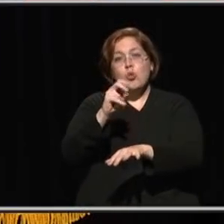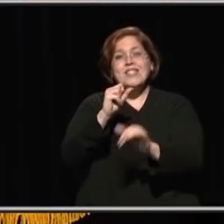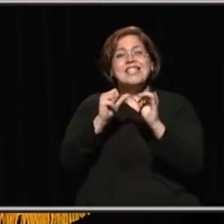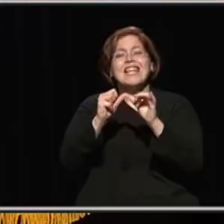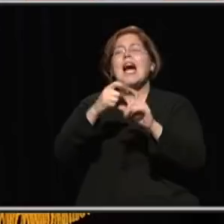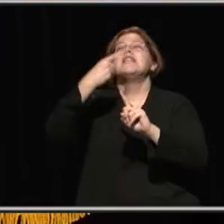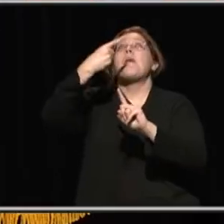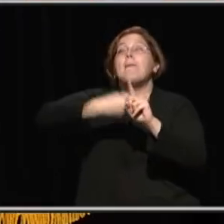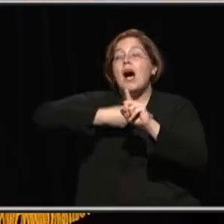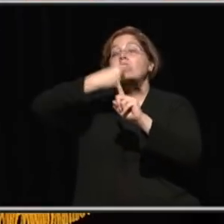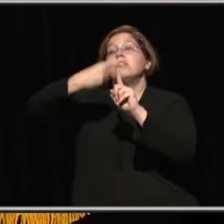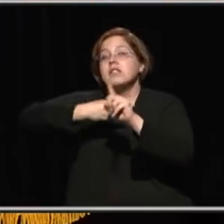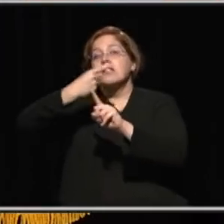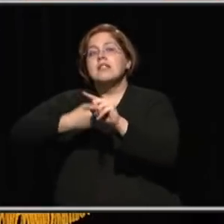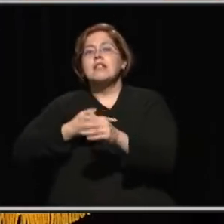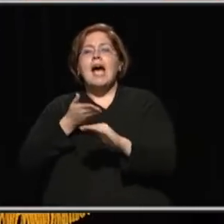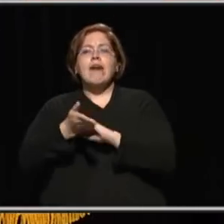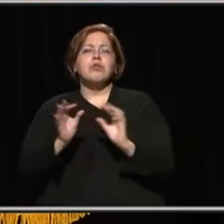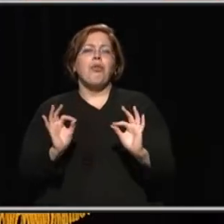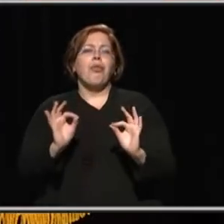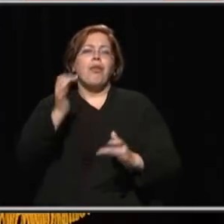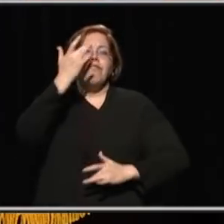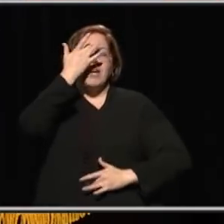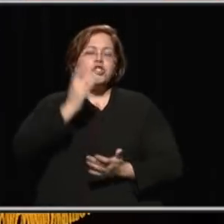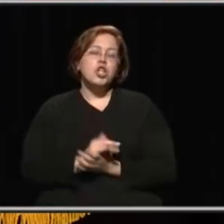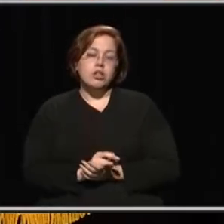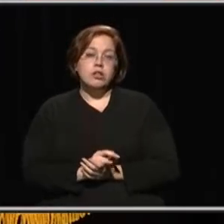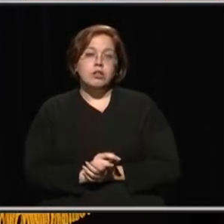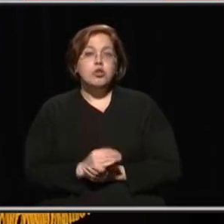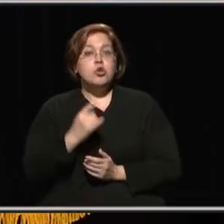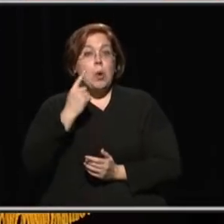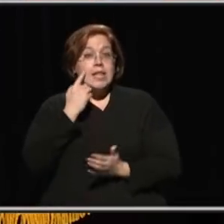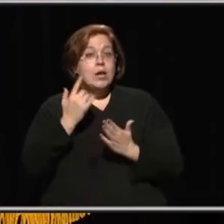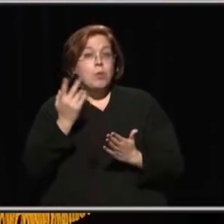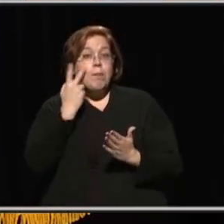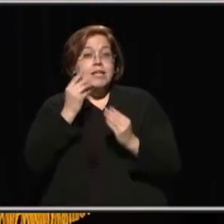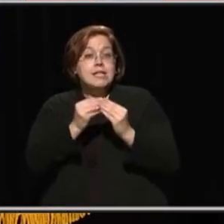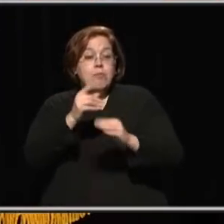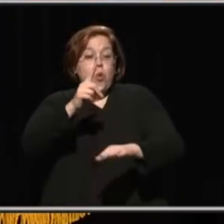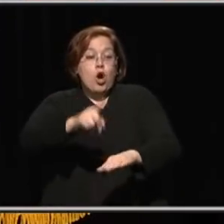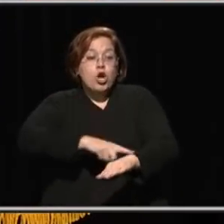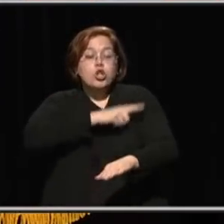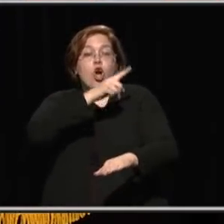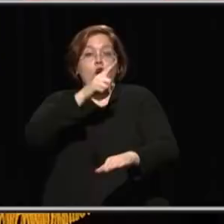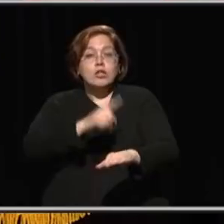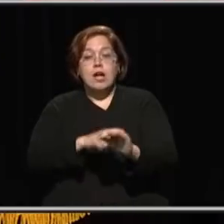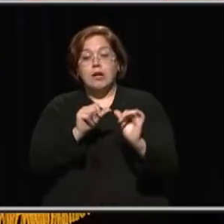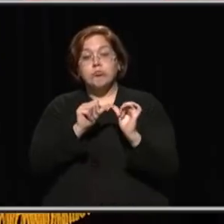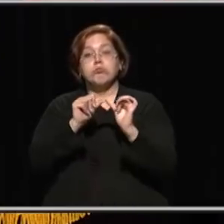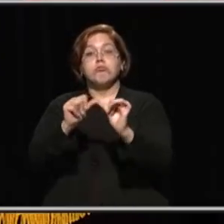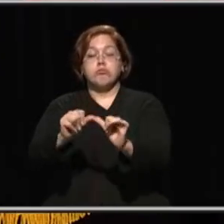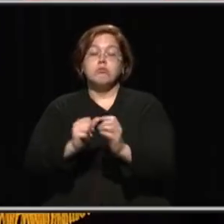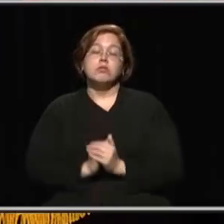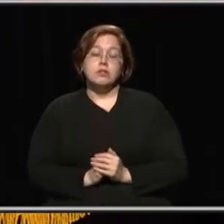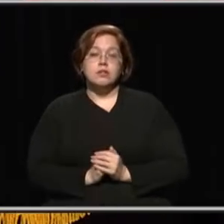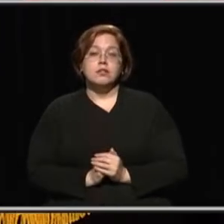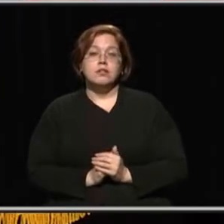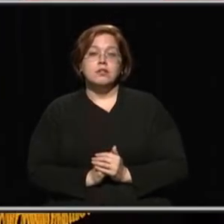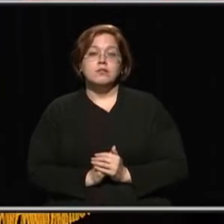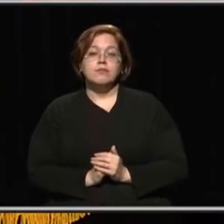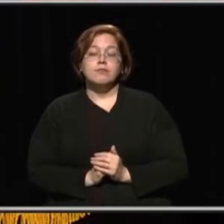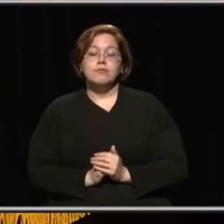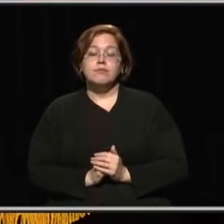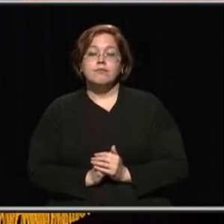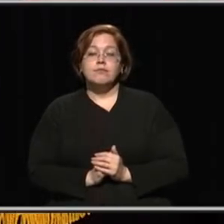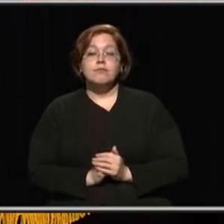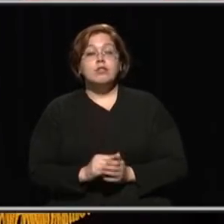after a minor infection. So I think we may be seeing more long-term sequelae from the infection, but certainly they